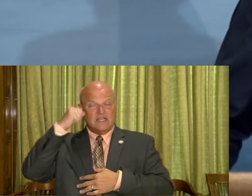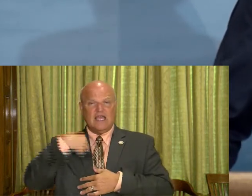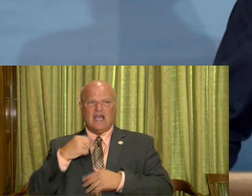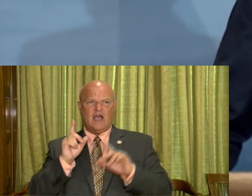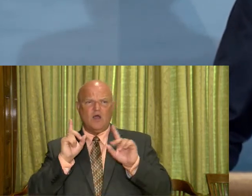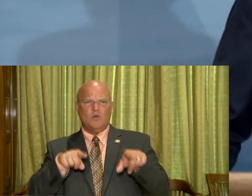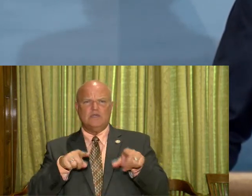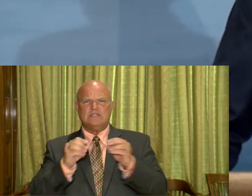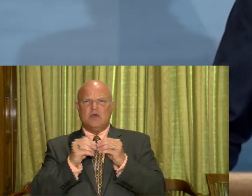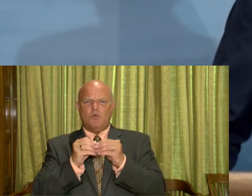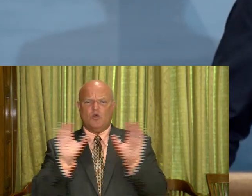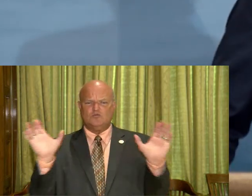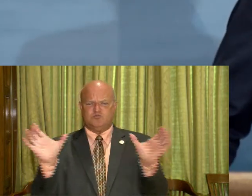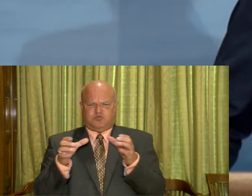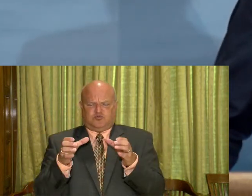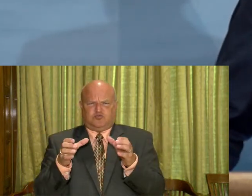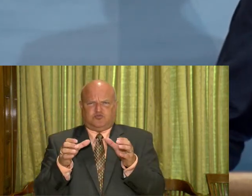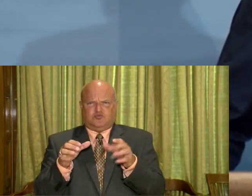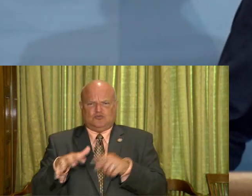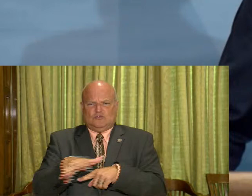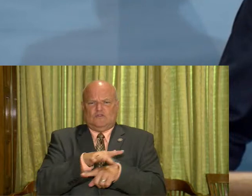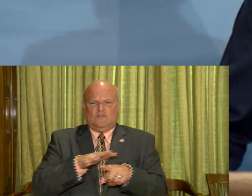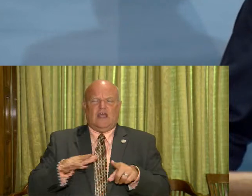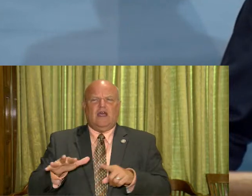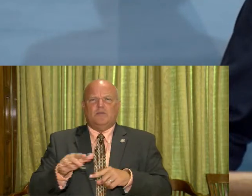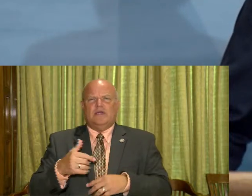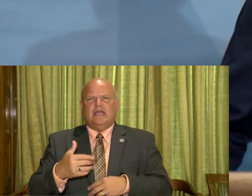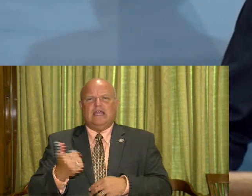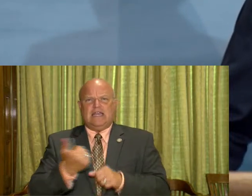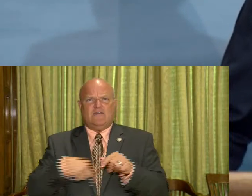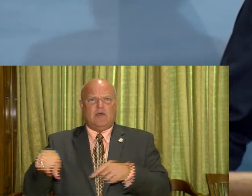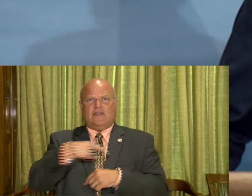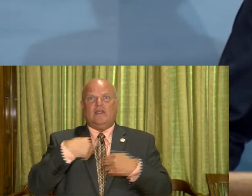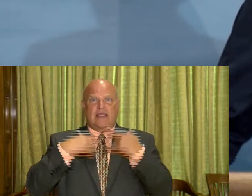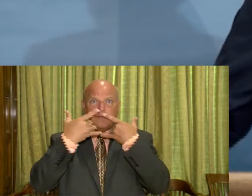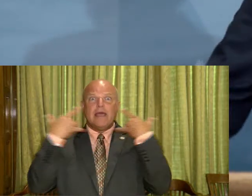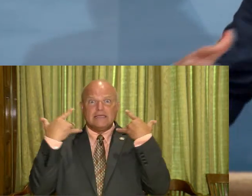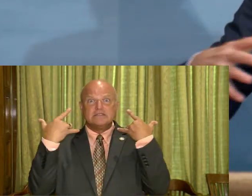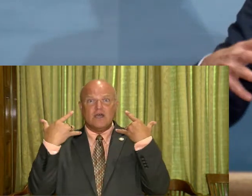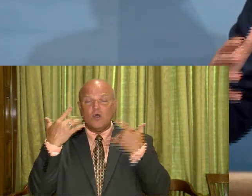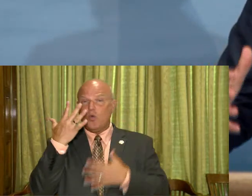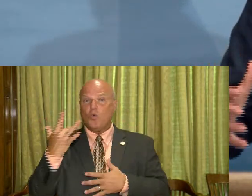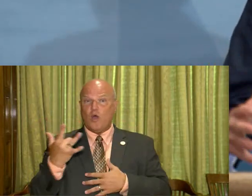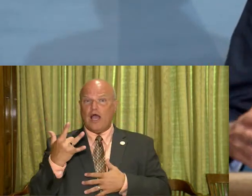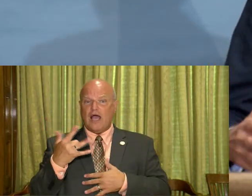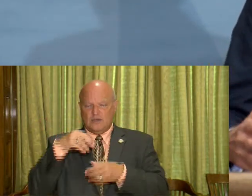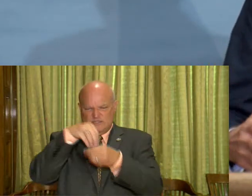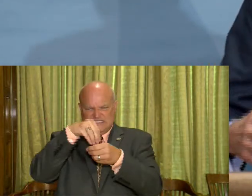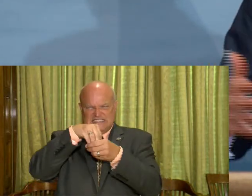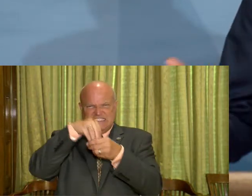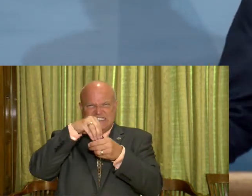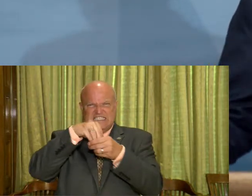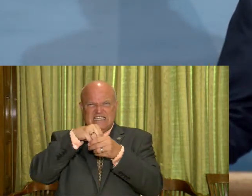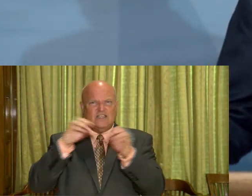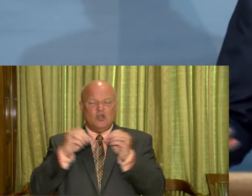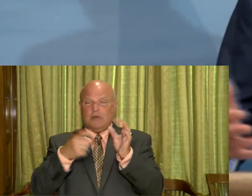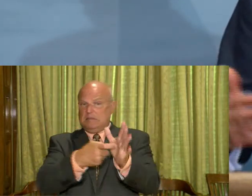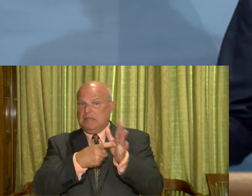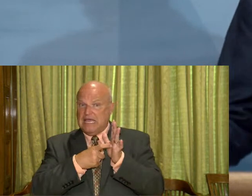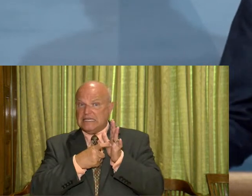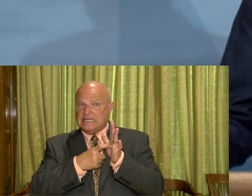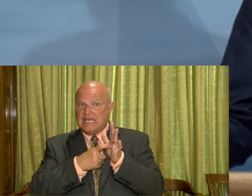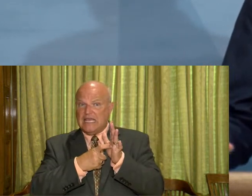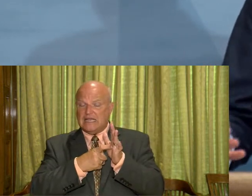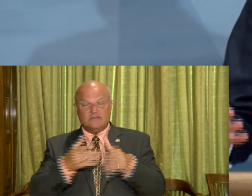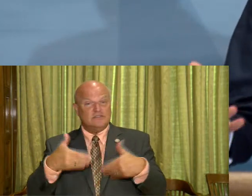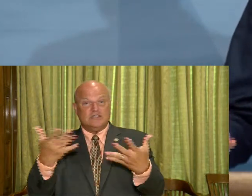in a more confined environment, and everybody there had a mask on because it was an interior, and nobody mandated it,